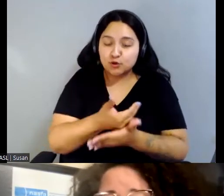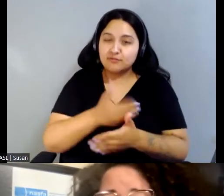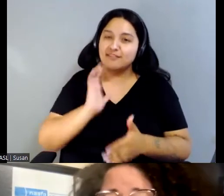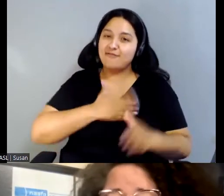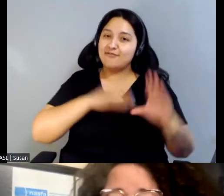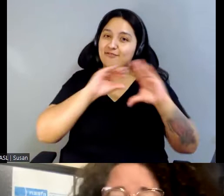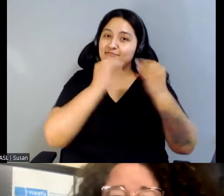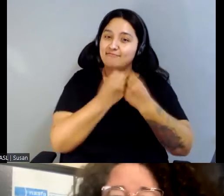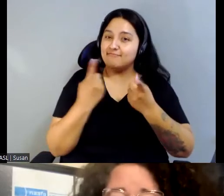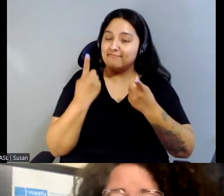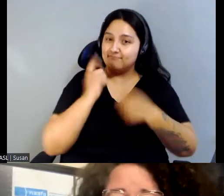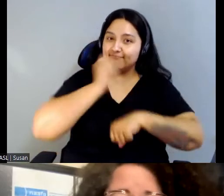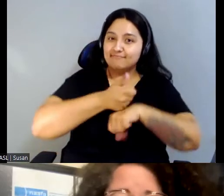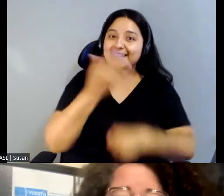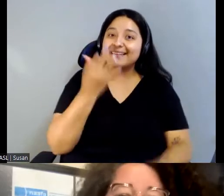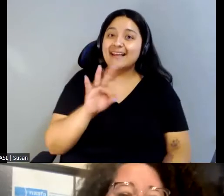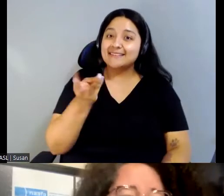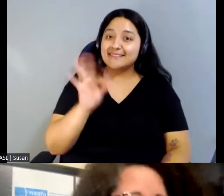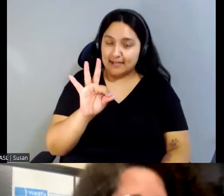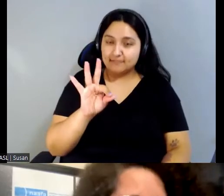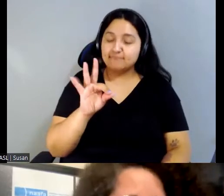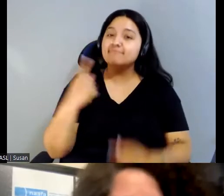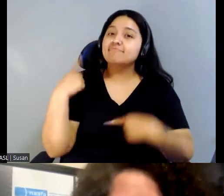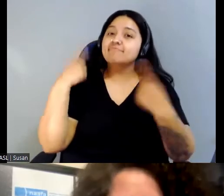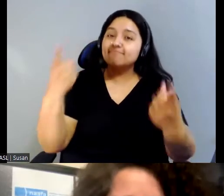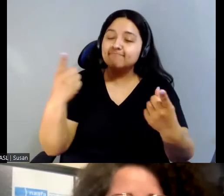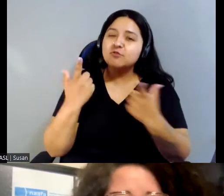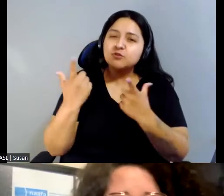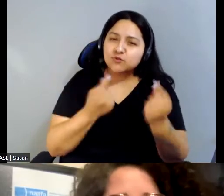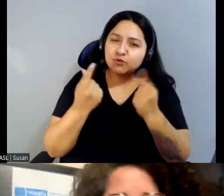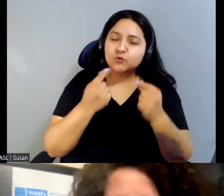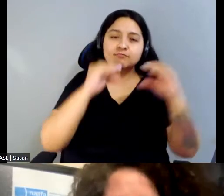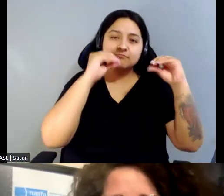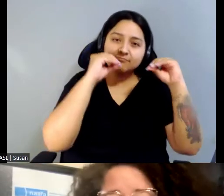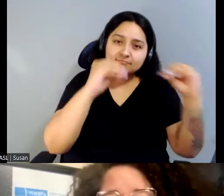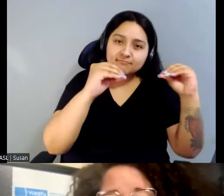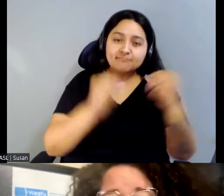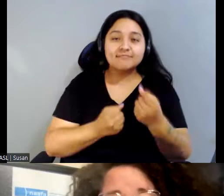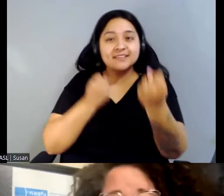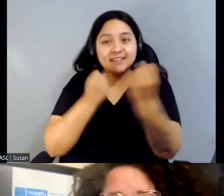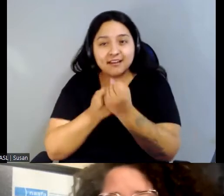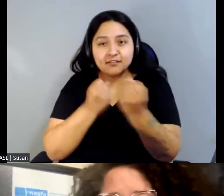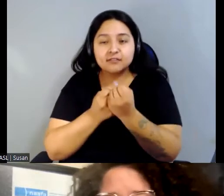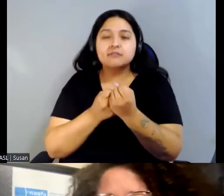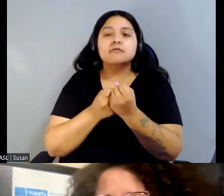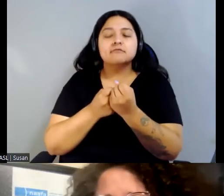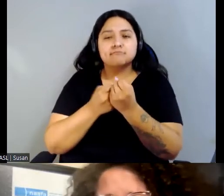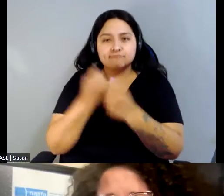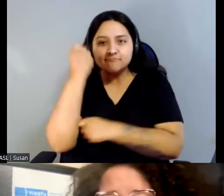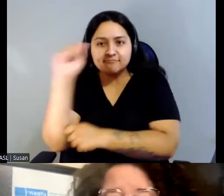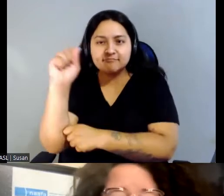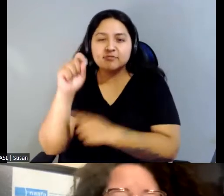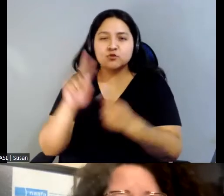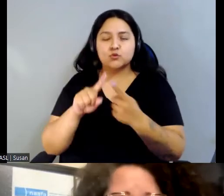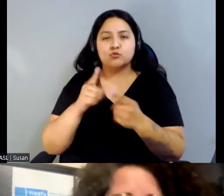we have been working to make the world a better place through education, advocacy, and support, specifically to make the world a better